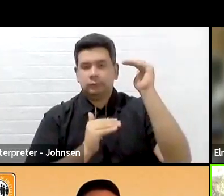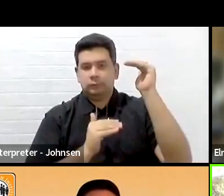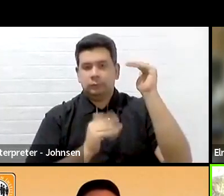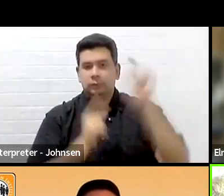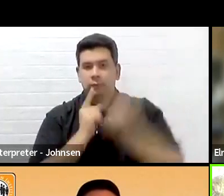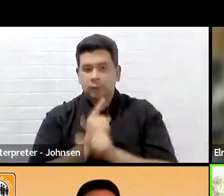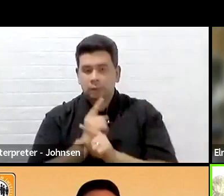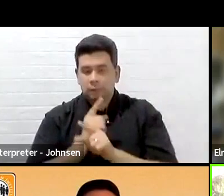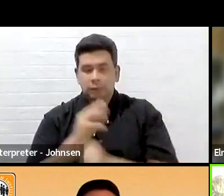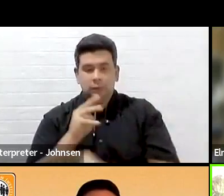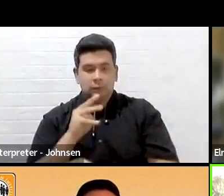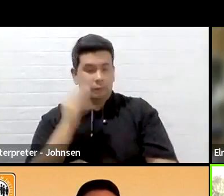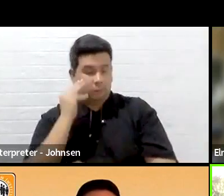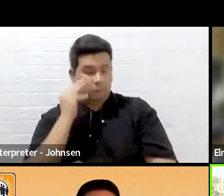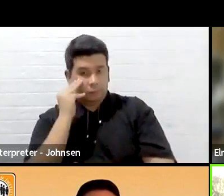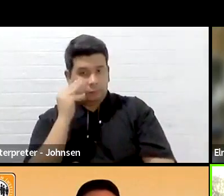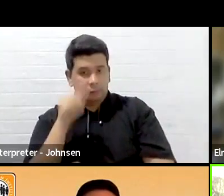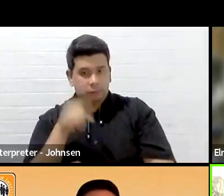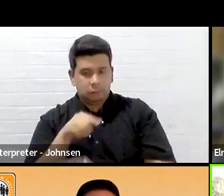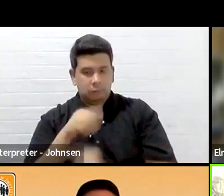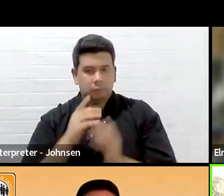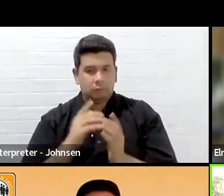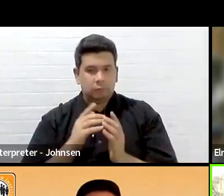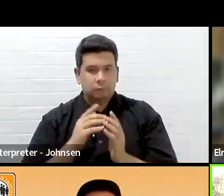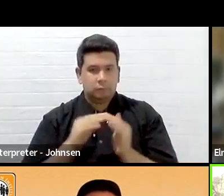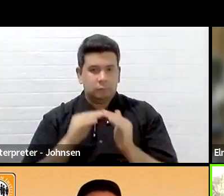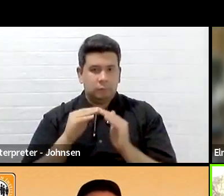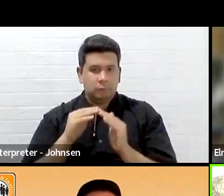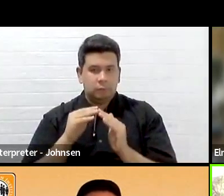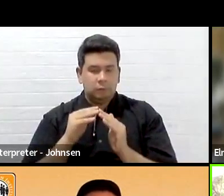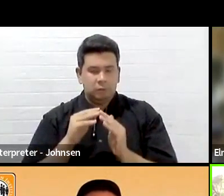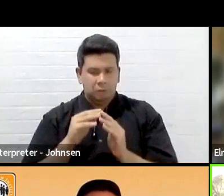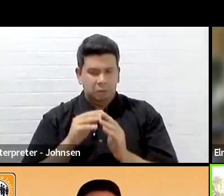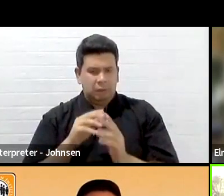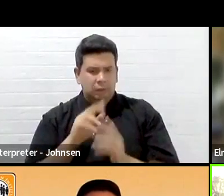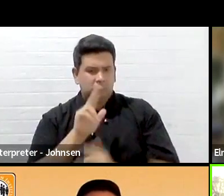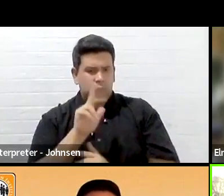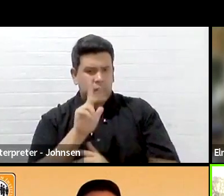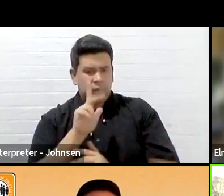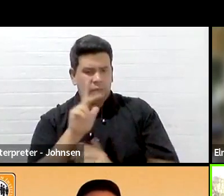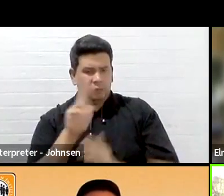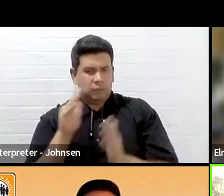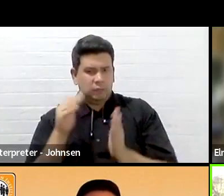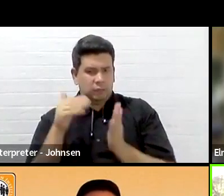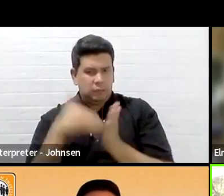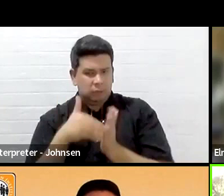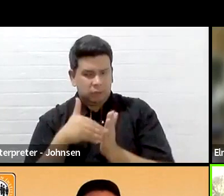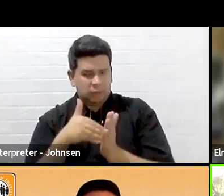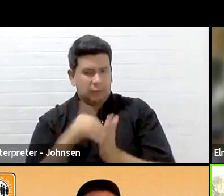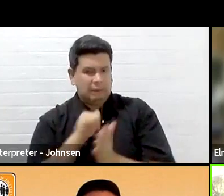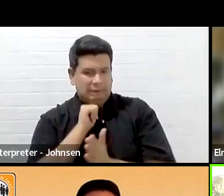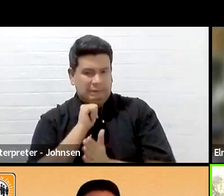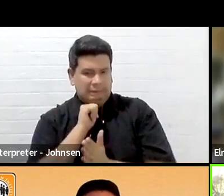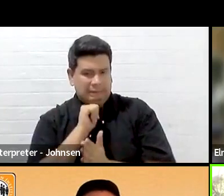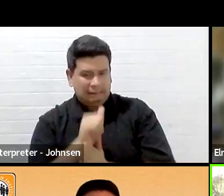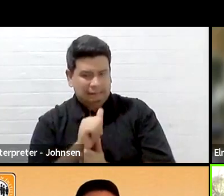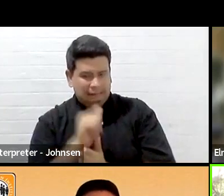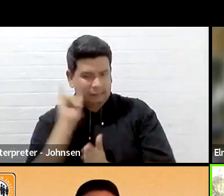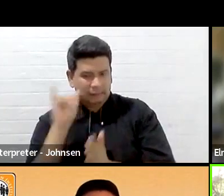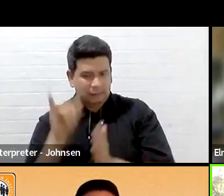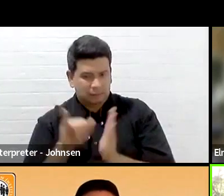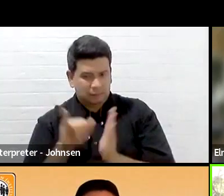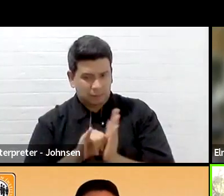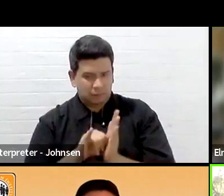said bumaba, but still significant, 23,000 pa rin yung unidentified COVID. Now, what is